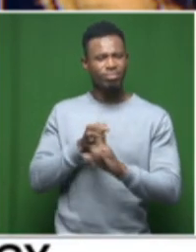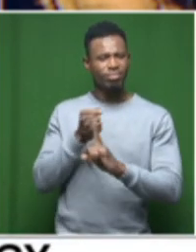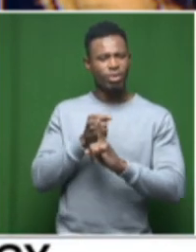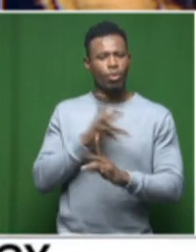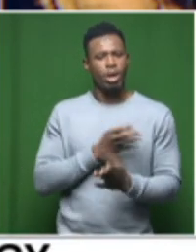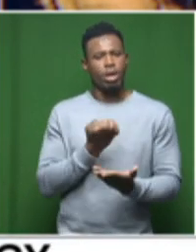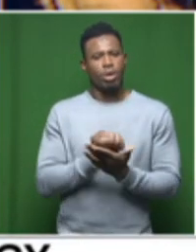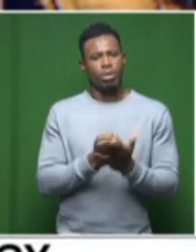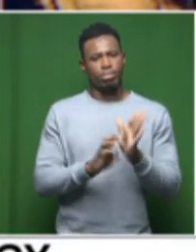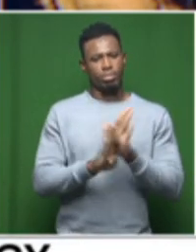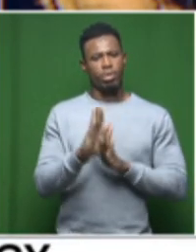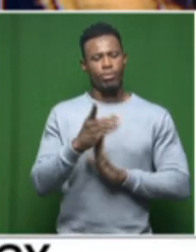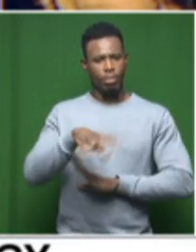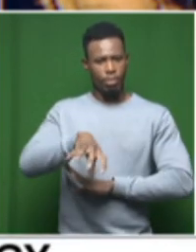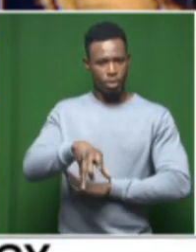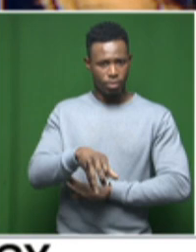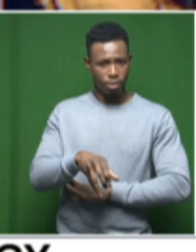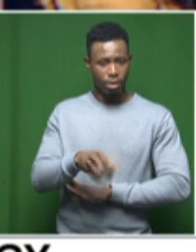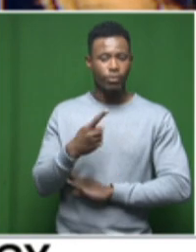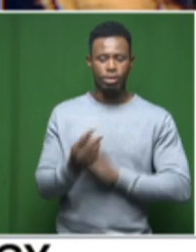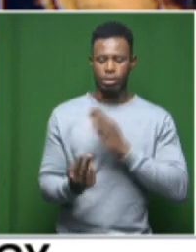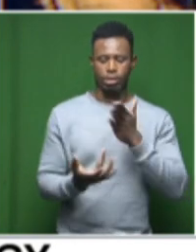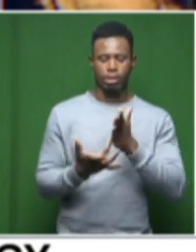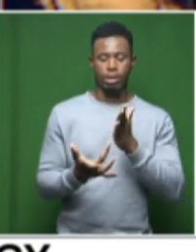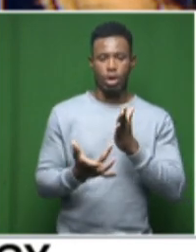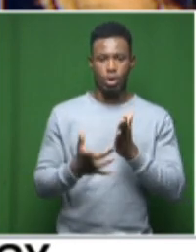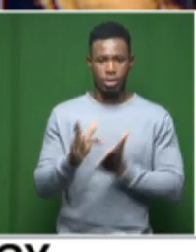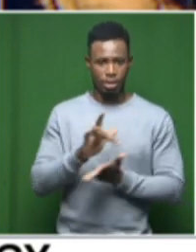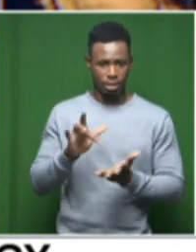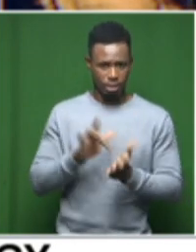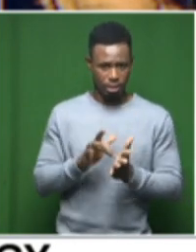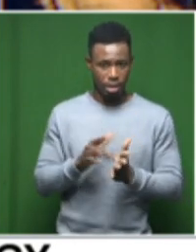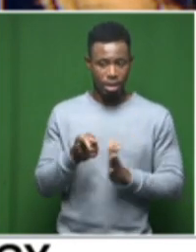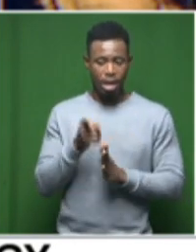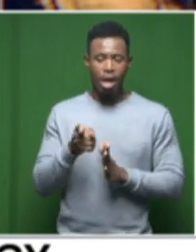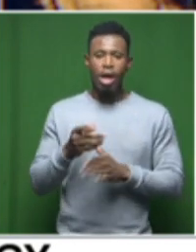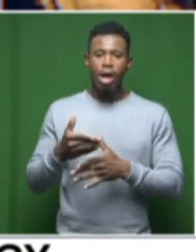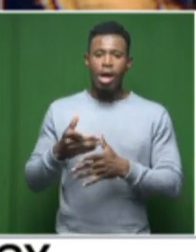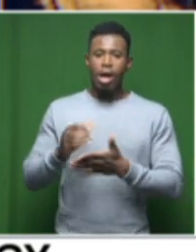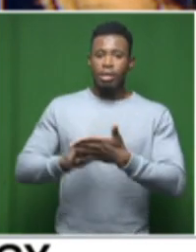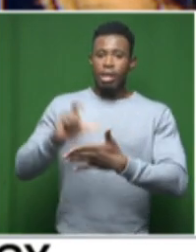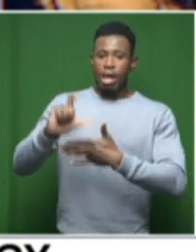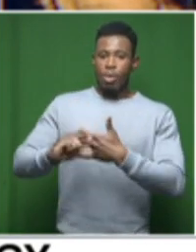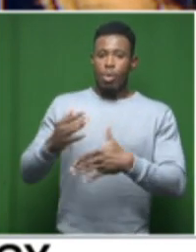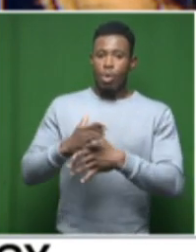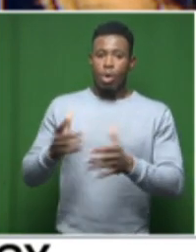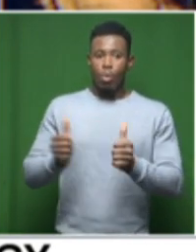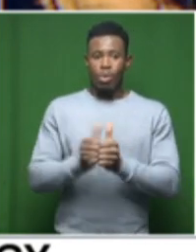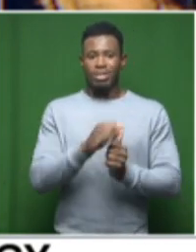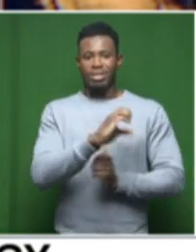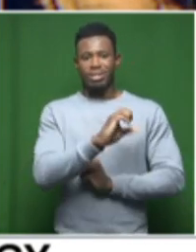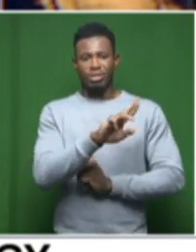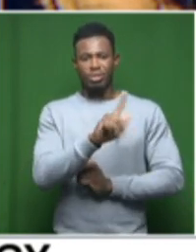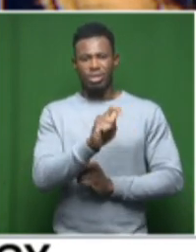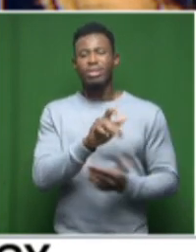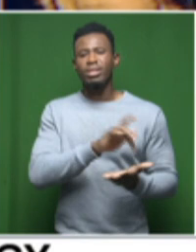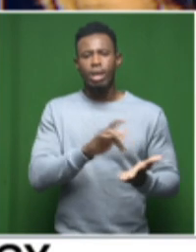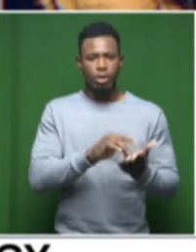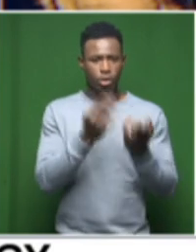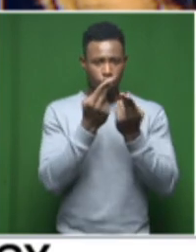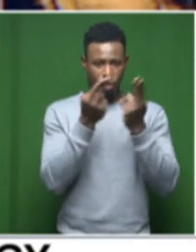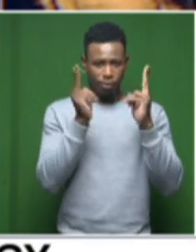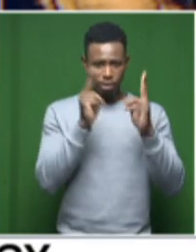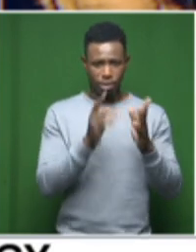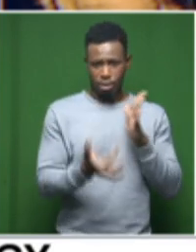of the province through the technology sector. Now, the summit is jointly hosted in collaboration with the Central University of Technology and seeks